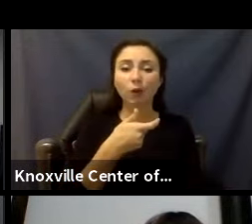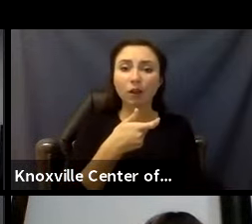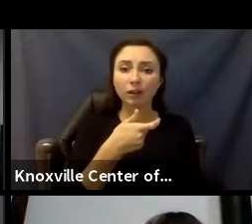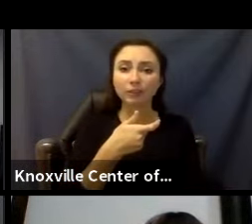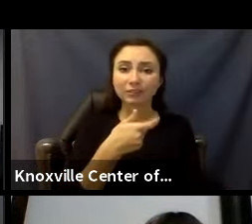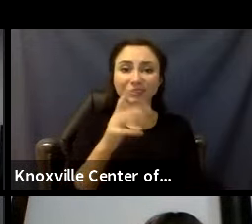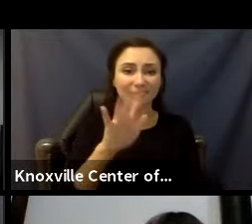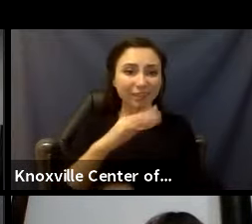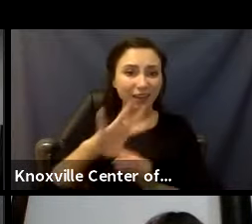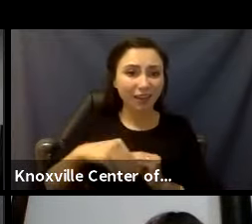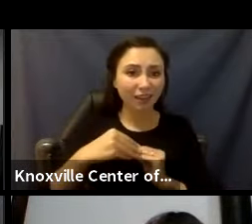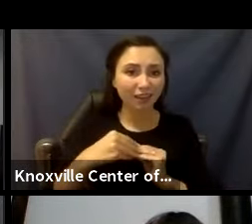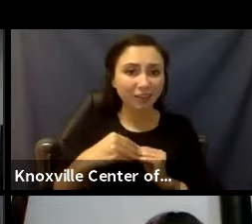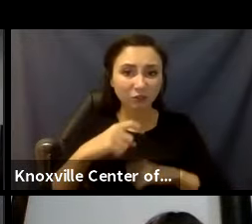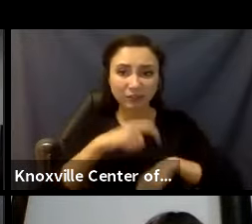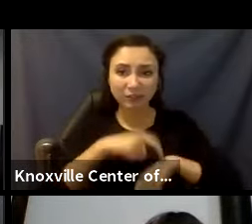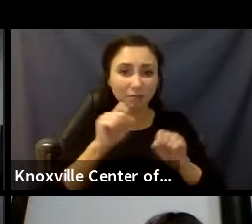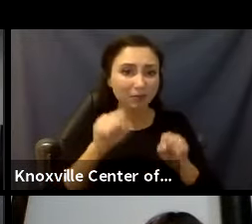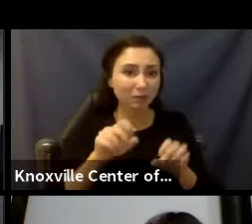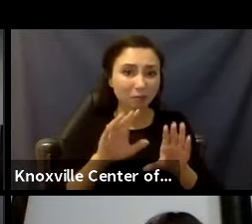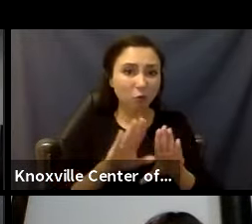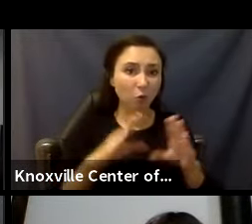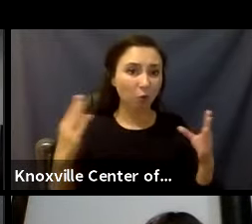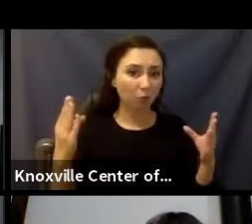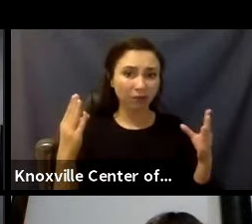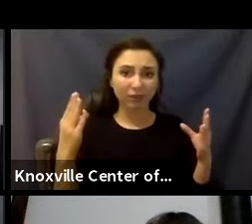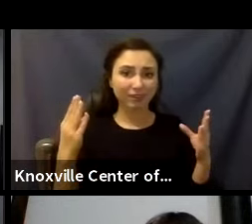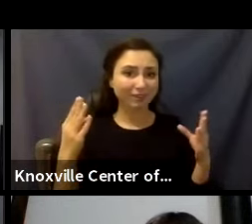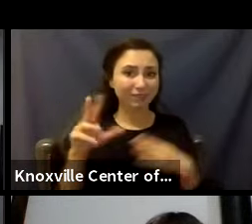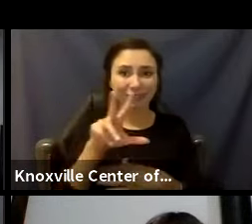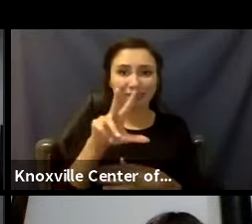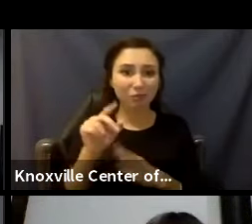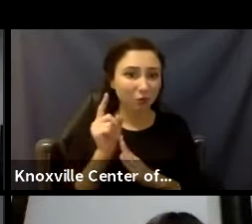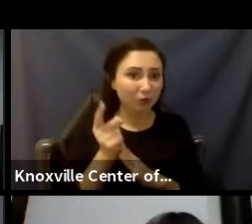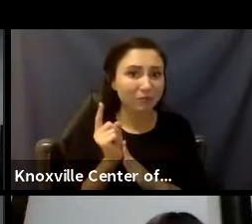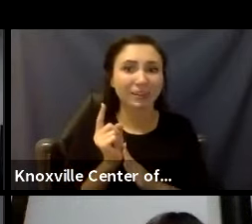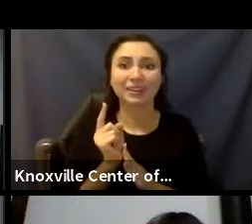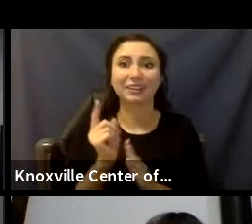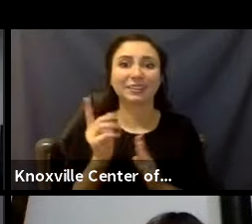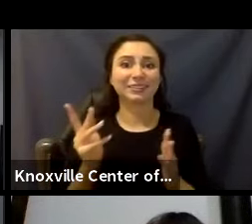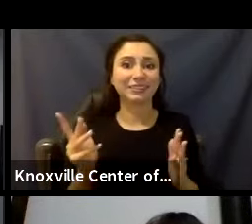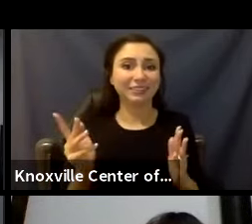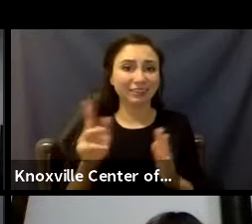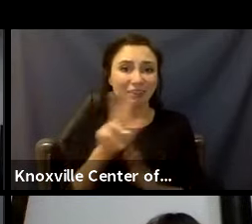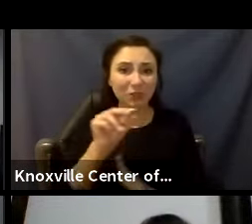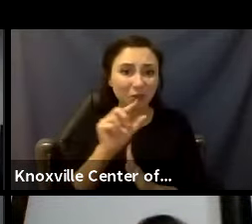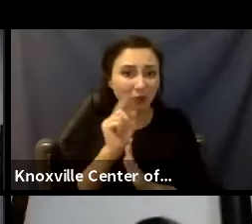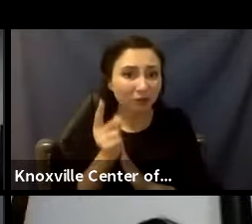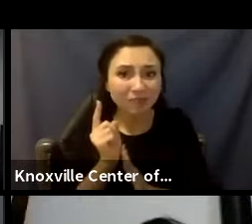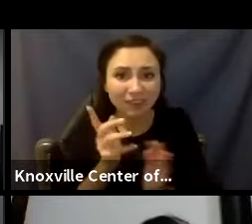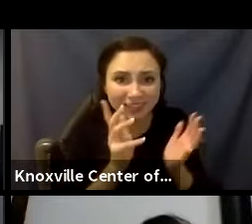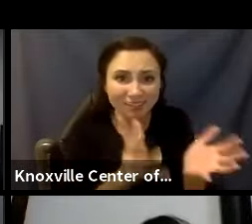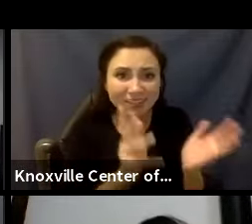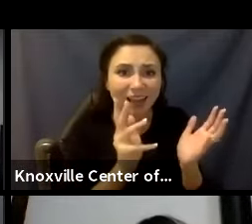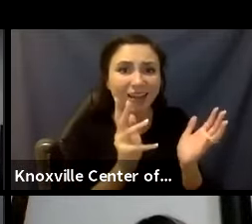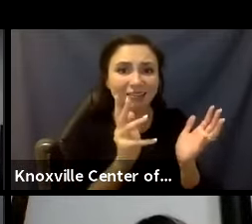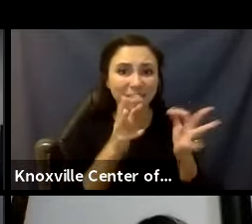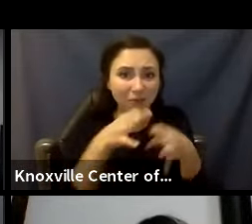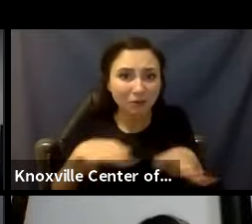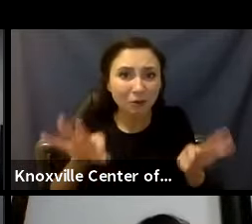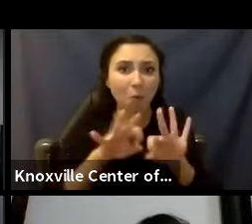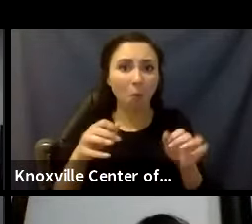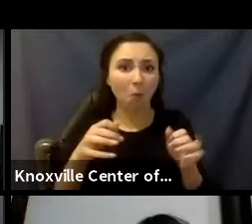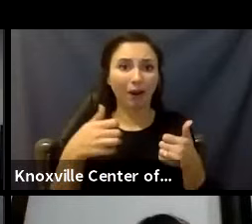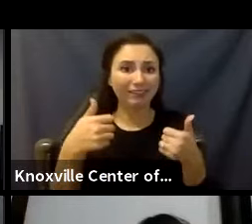extra time, just being able to stay open, even 30 minutes. There was a 30 minutes left of an important